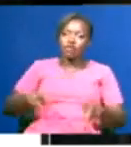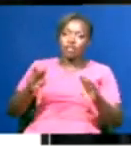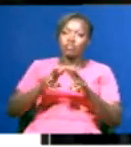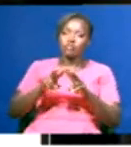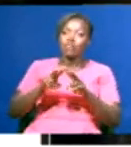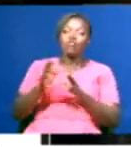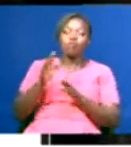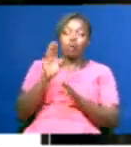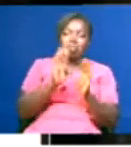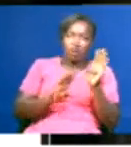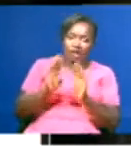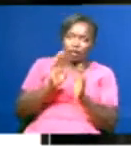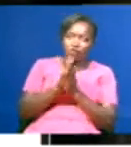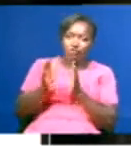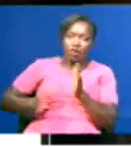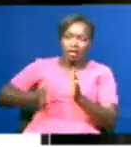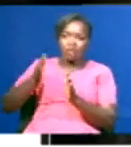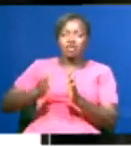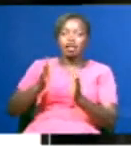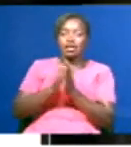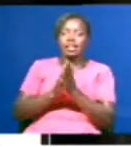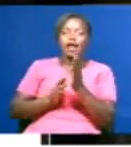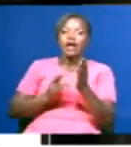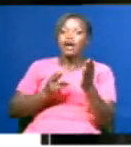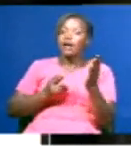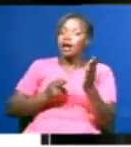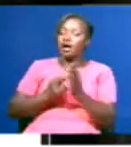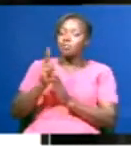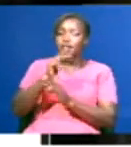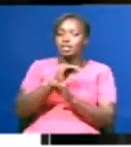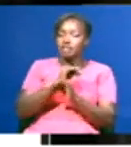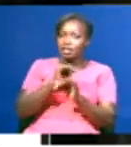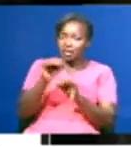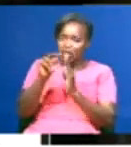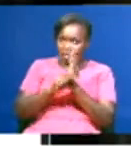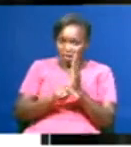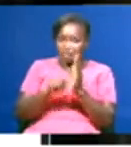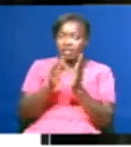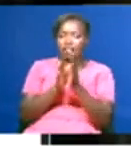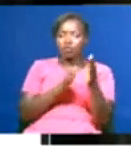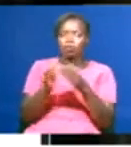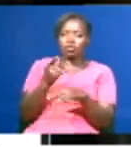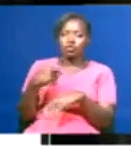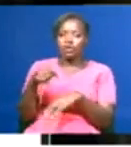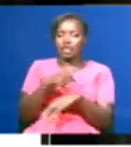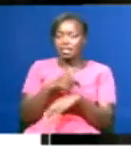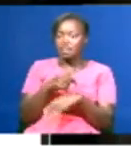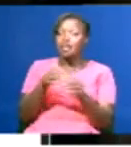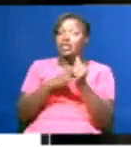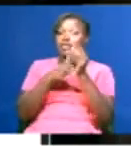church stands for ethics and uprightness. So it is an opportunity for us as a church leaders to